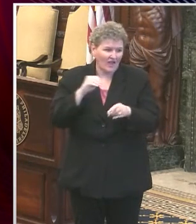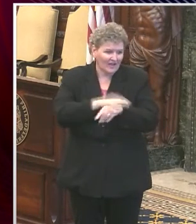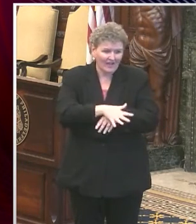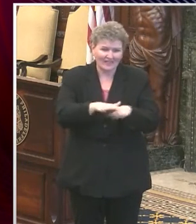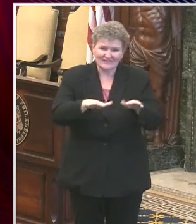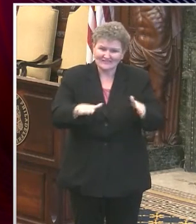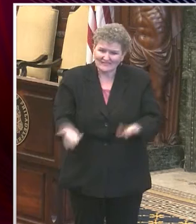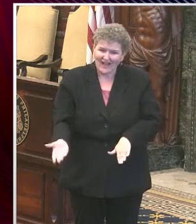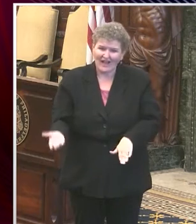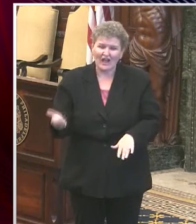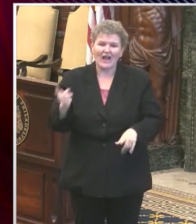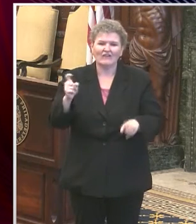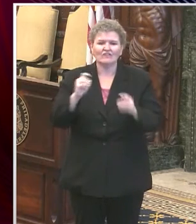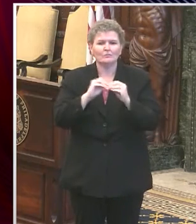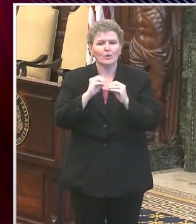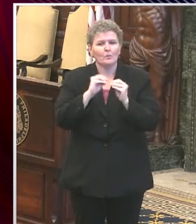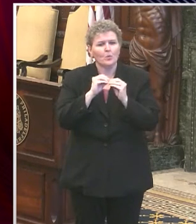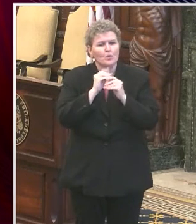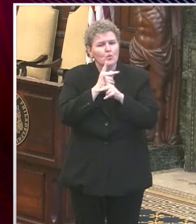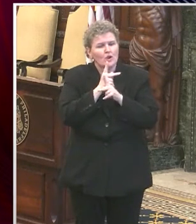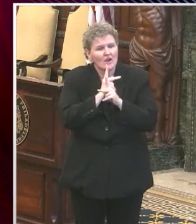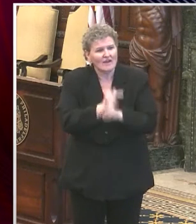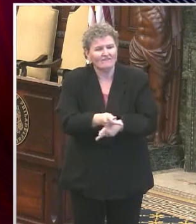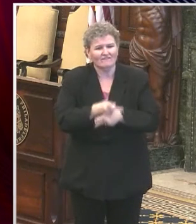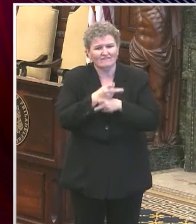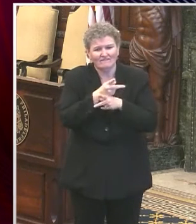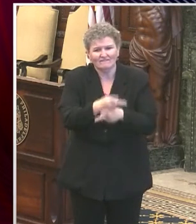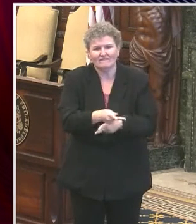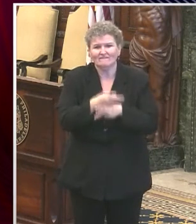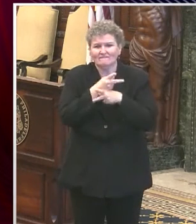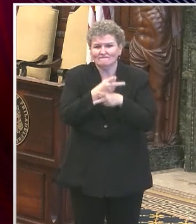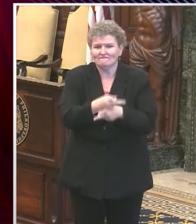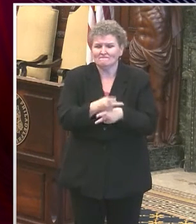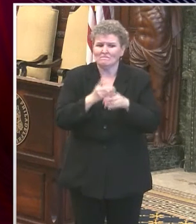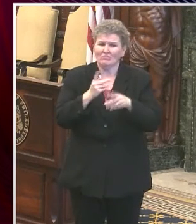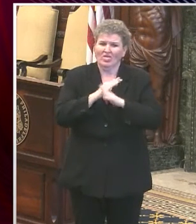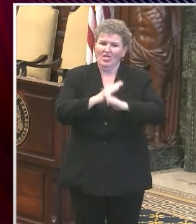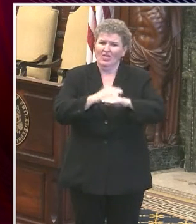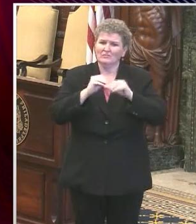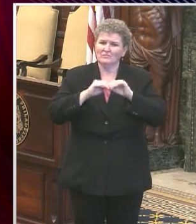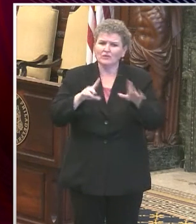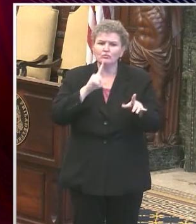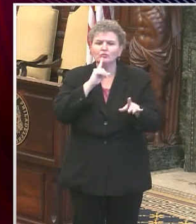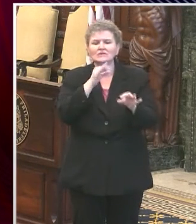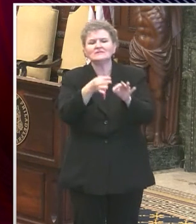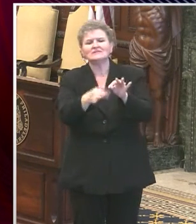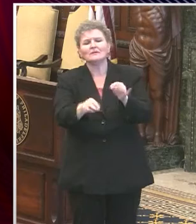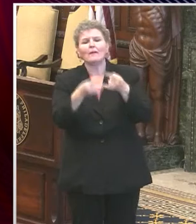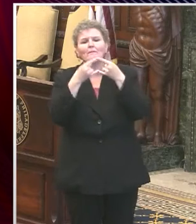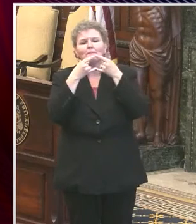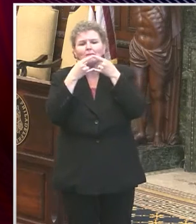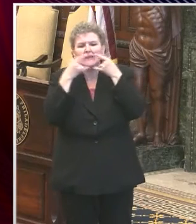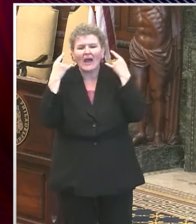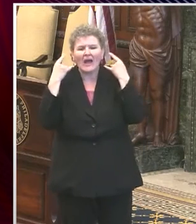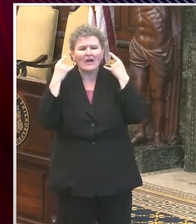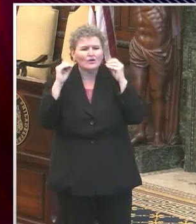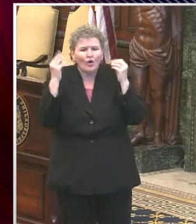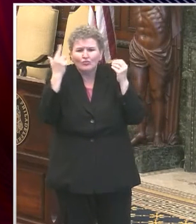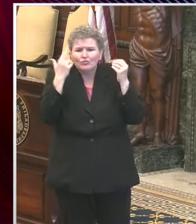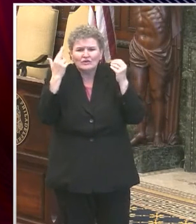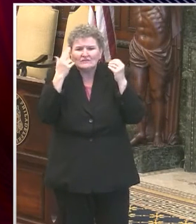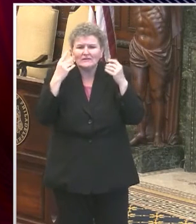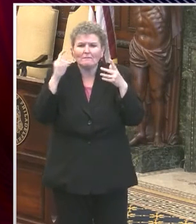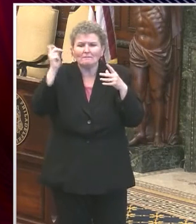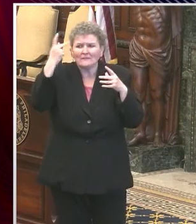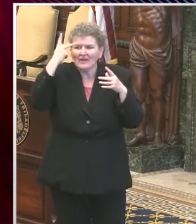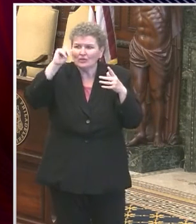should all take in order to prevent the spread. The simplest thing is masks. There's absolutely no reason that we should have a political question about